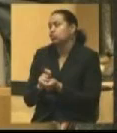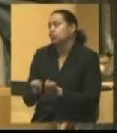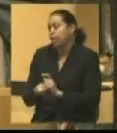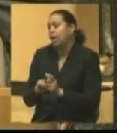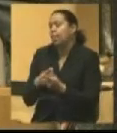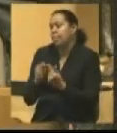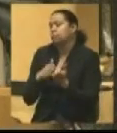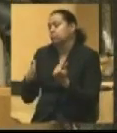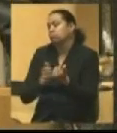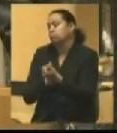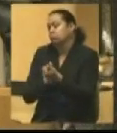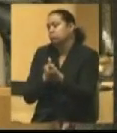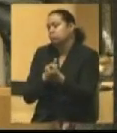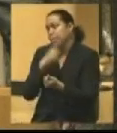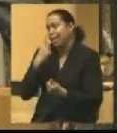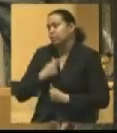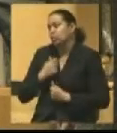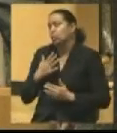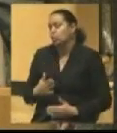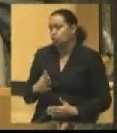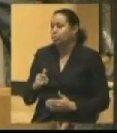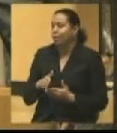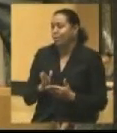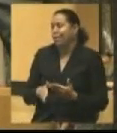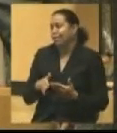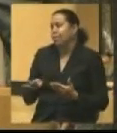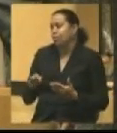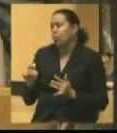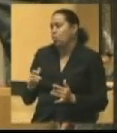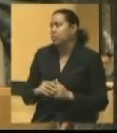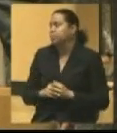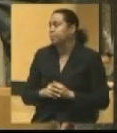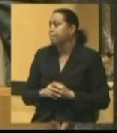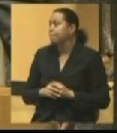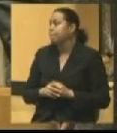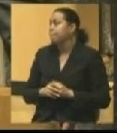championing black soldiers like nobody else by the end of the war. Yeah.